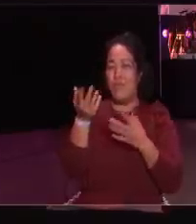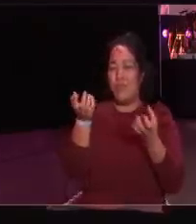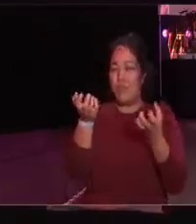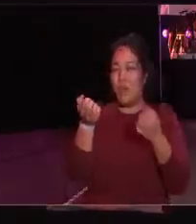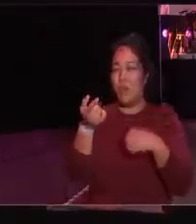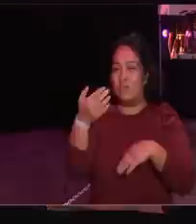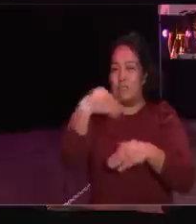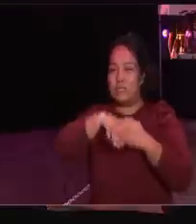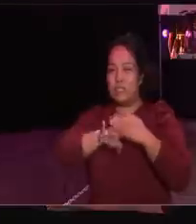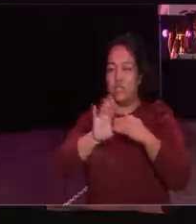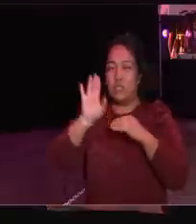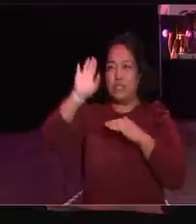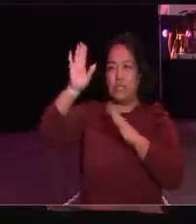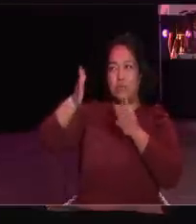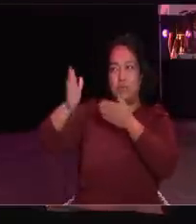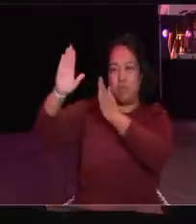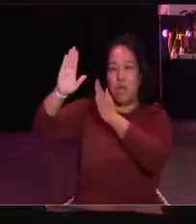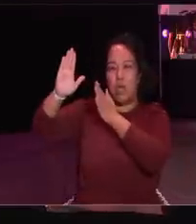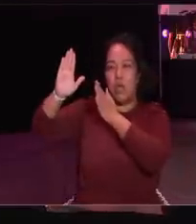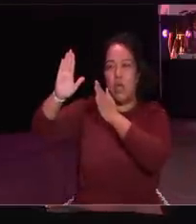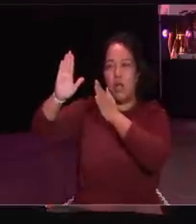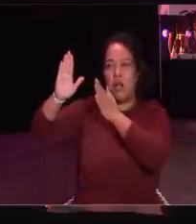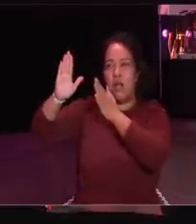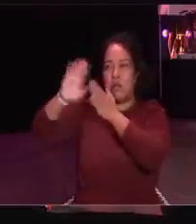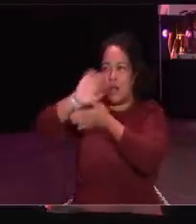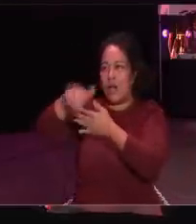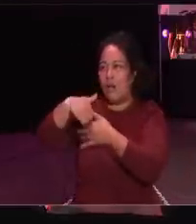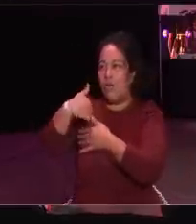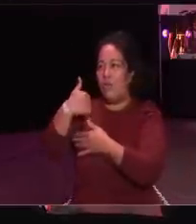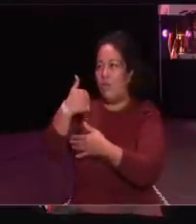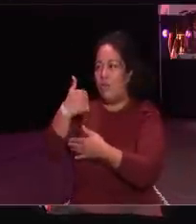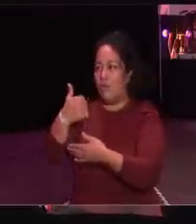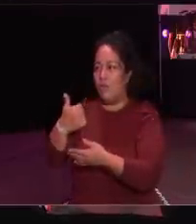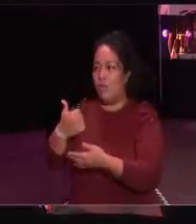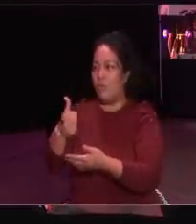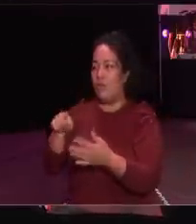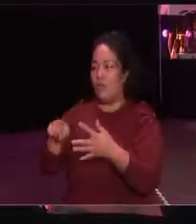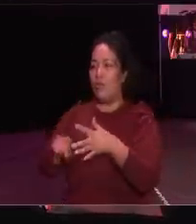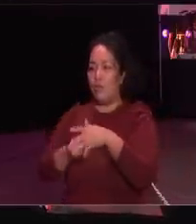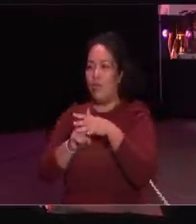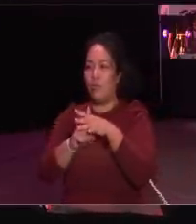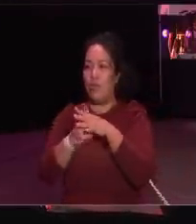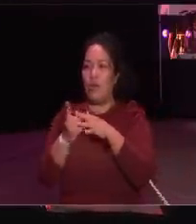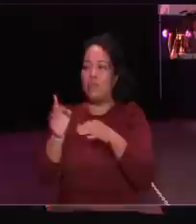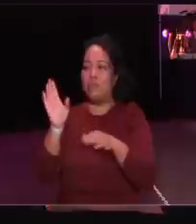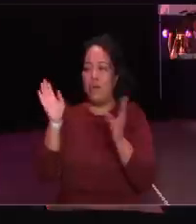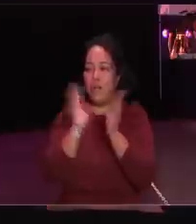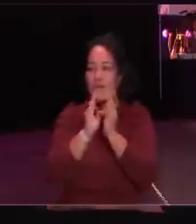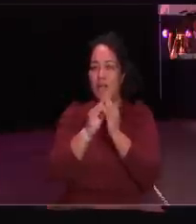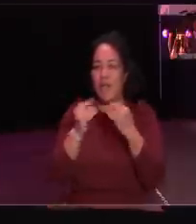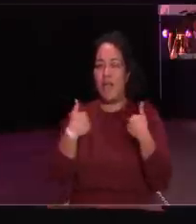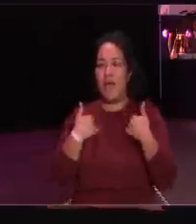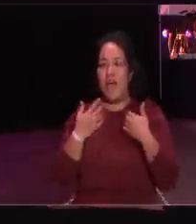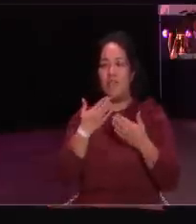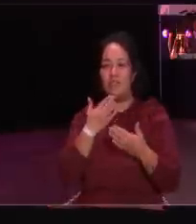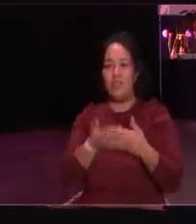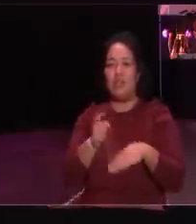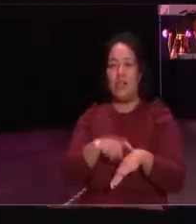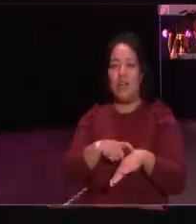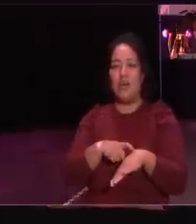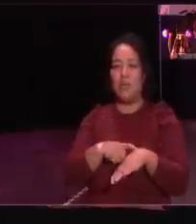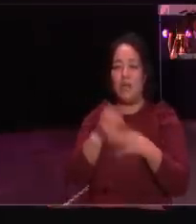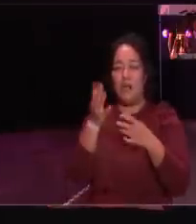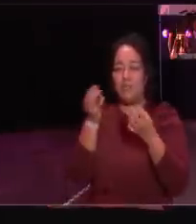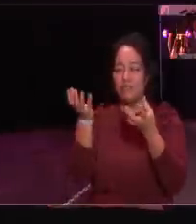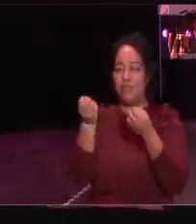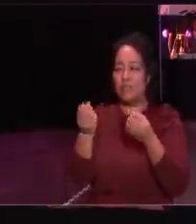a la convención para pasar un buen tiempo. Now we arrive to convention to have a good time. Y Dios quiere darnos un avivamiento. And God wants to give us a